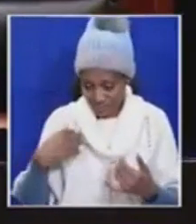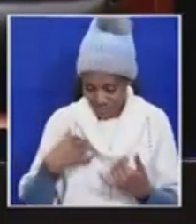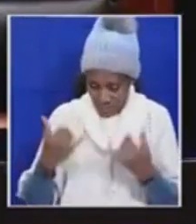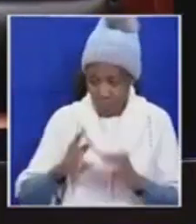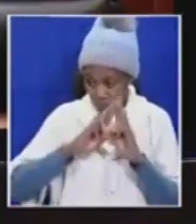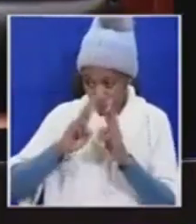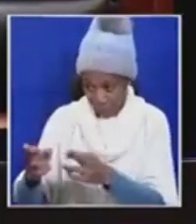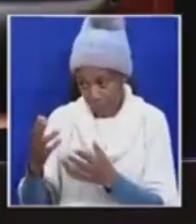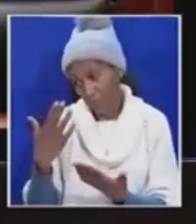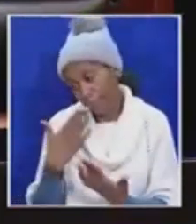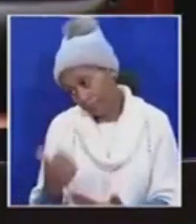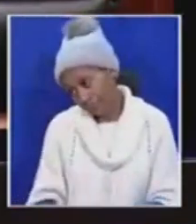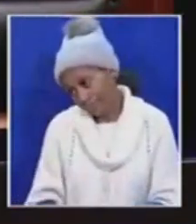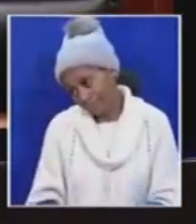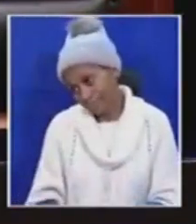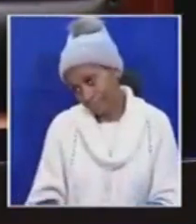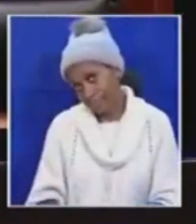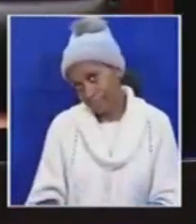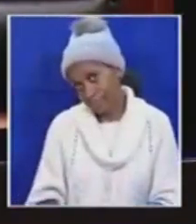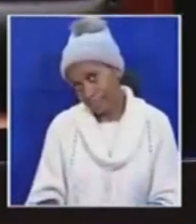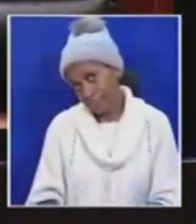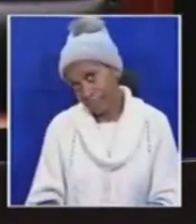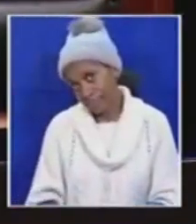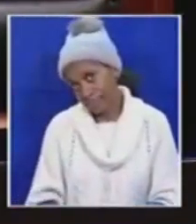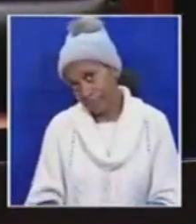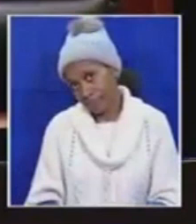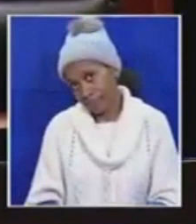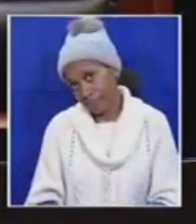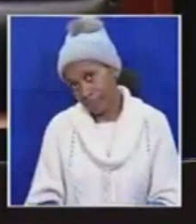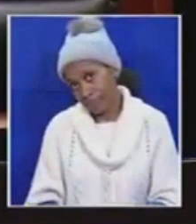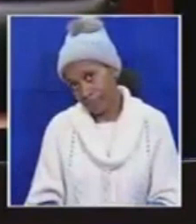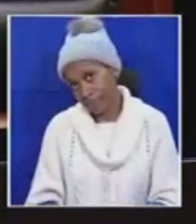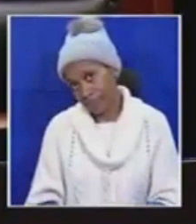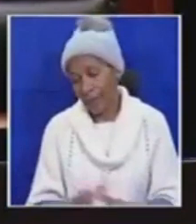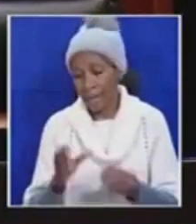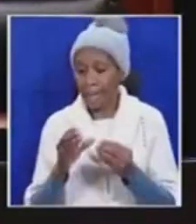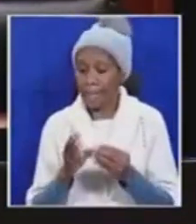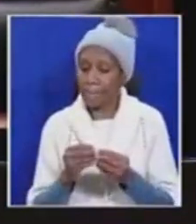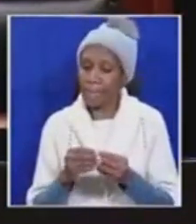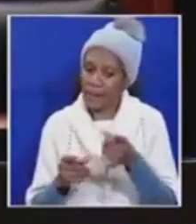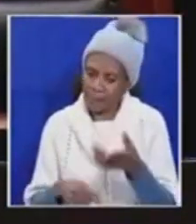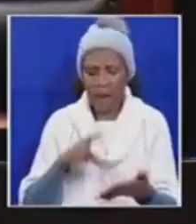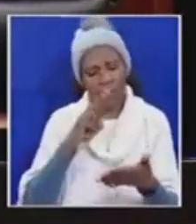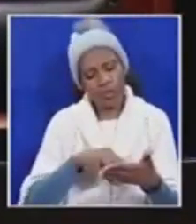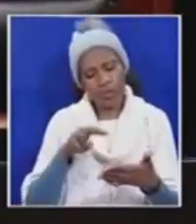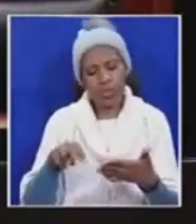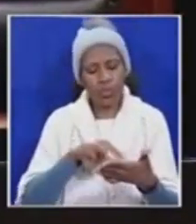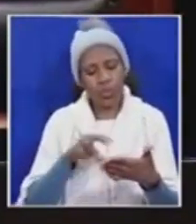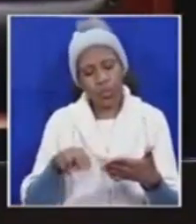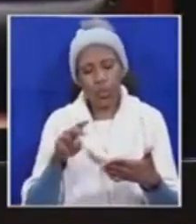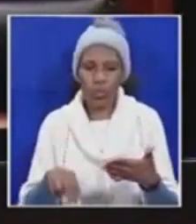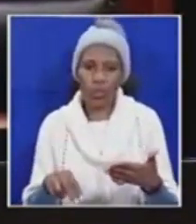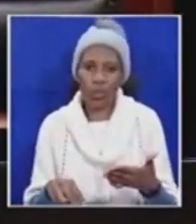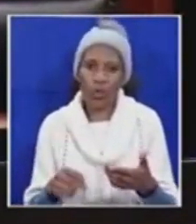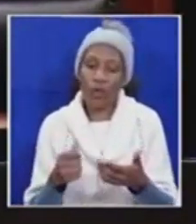you? Can I allow you? The Honourable Member was reading from